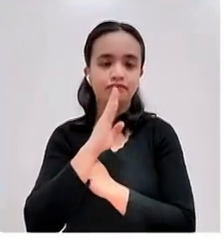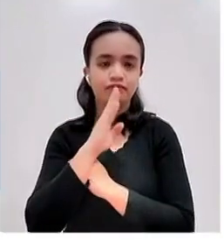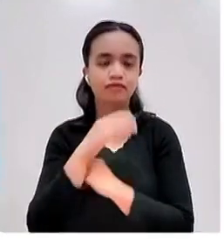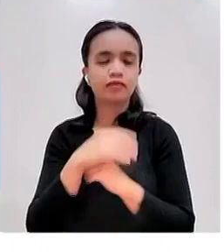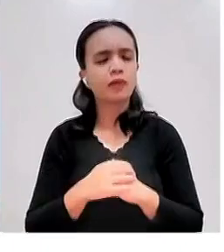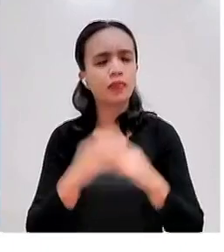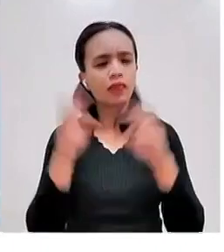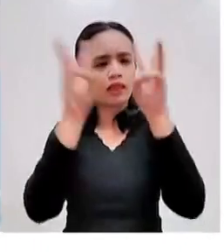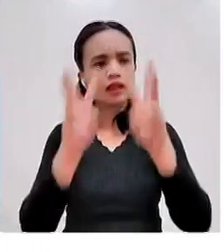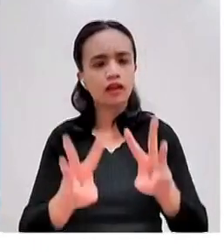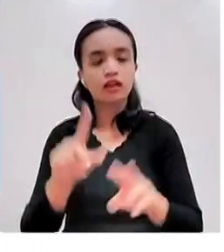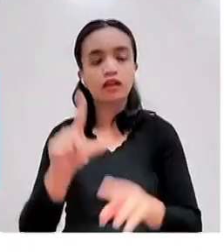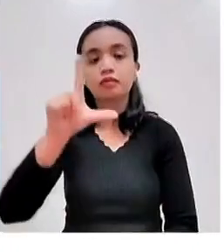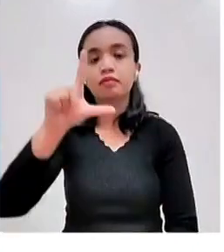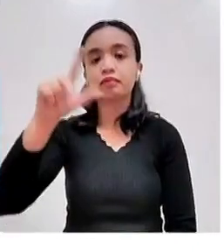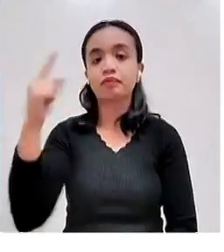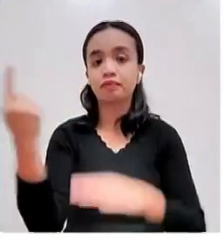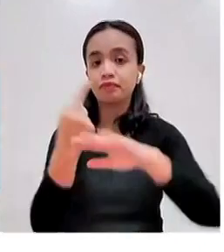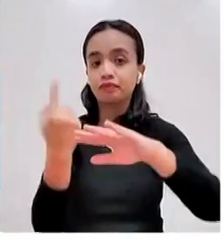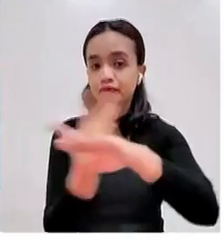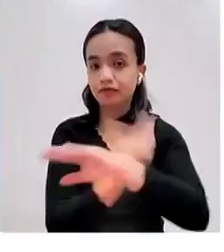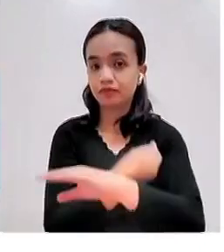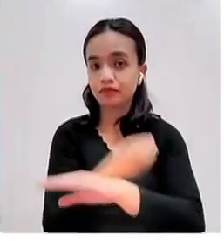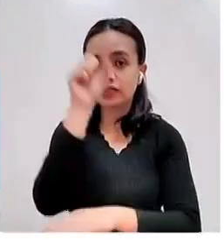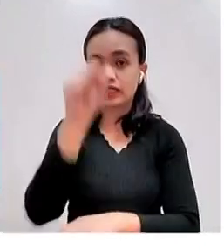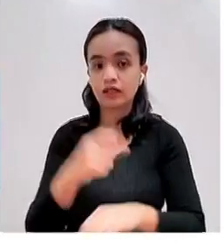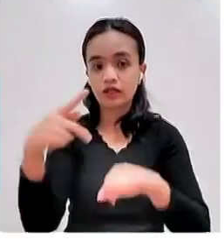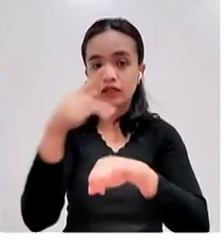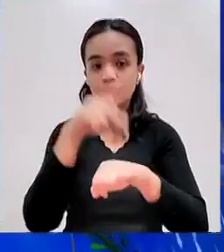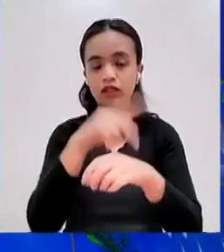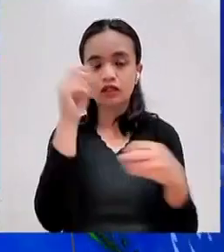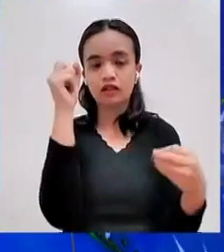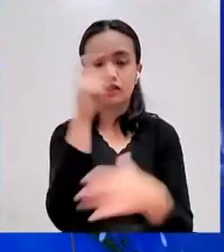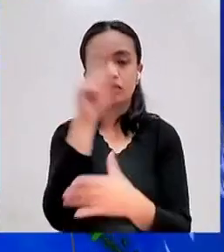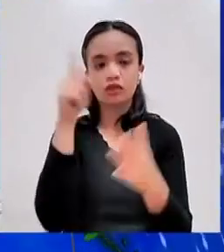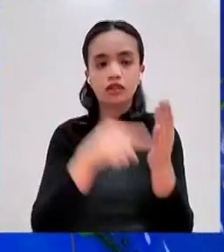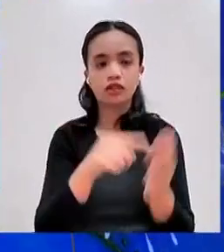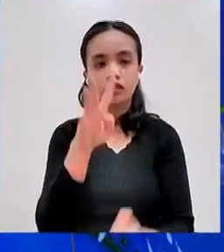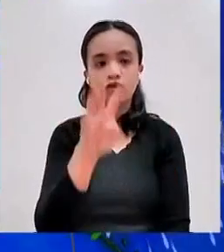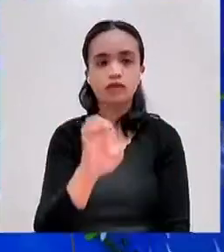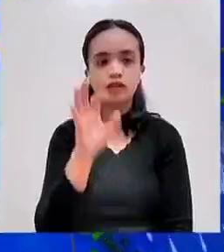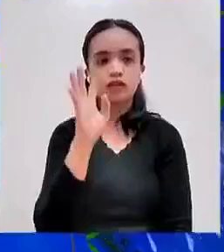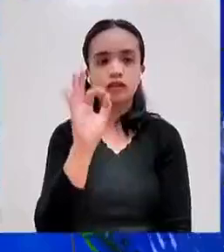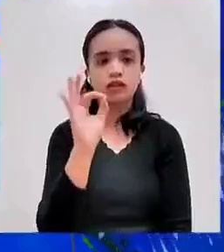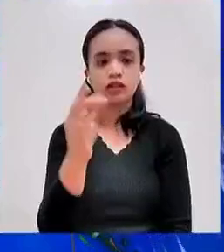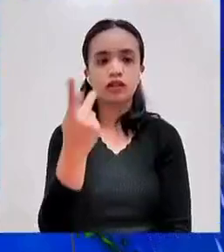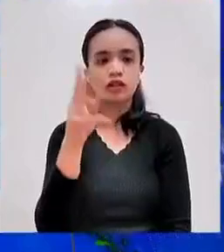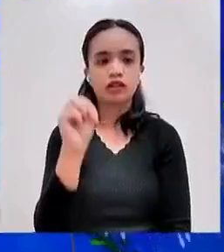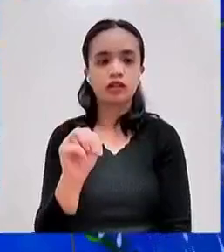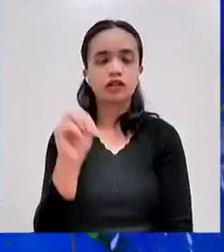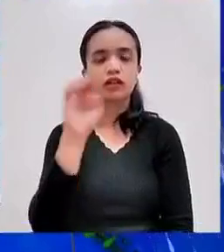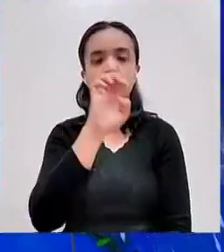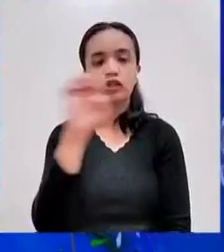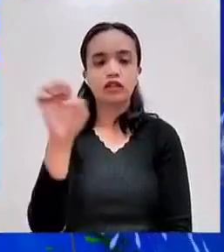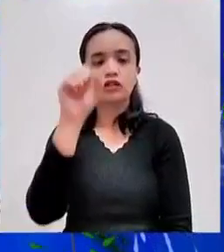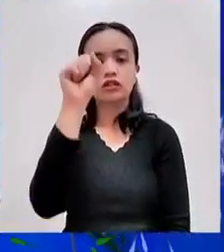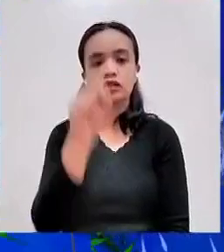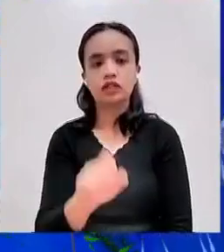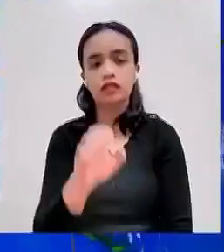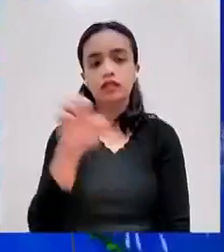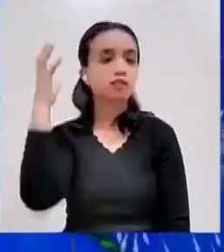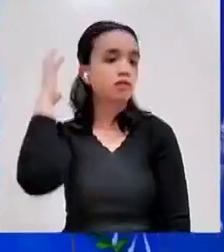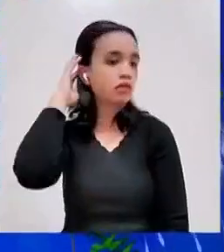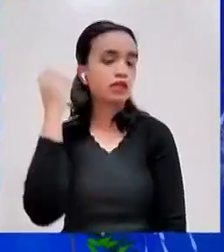low-pressure area far east of southern Philippines spotted 1,490 kilometers east of southeastern Mindanao at 10 this morning,